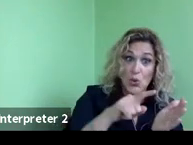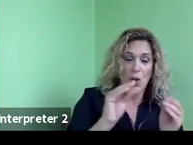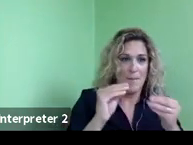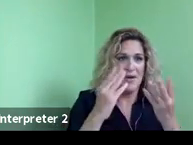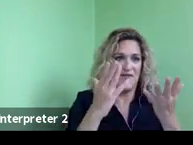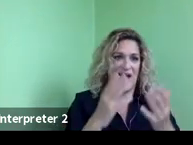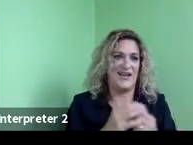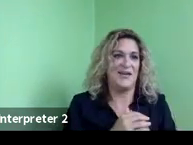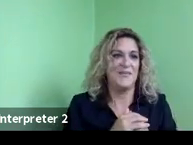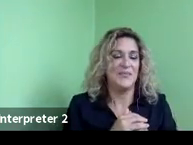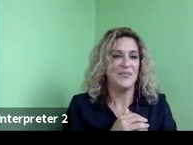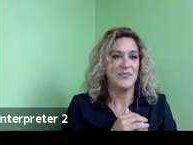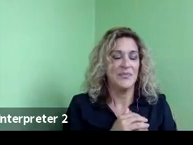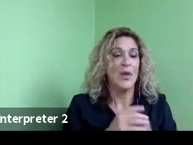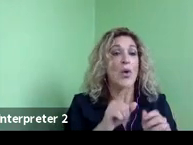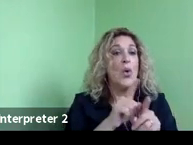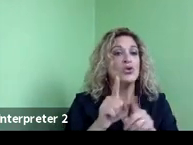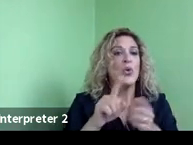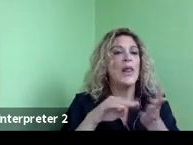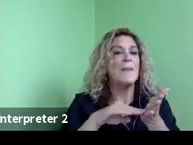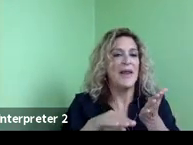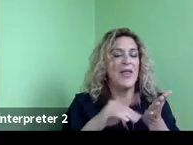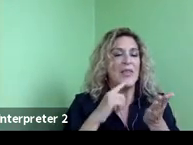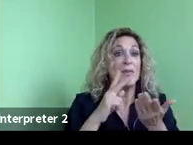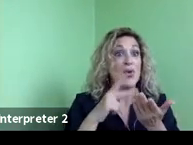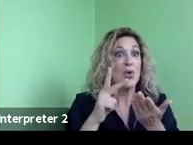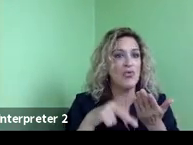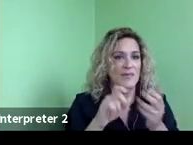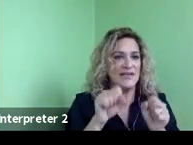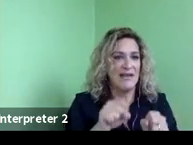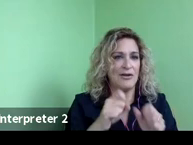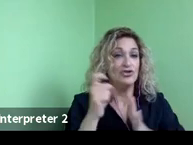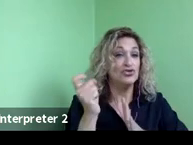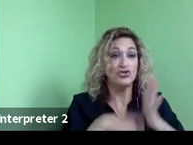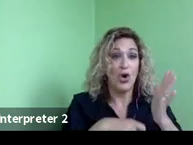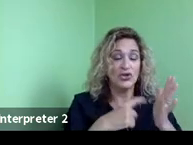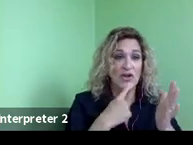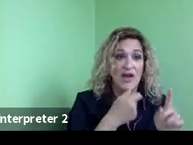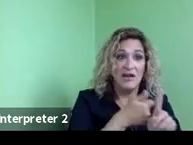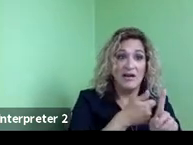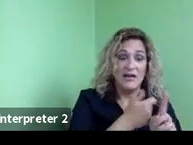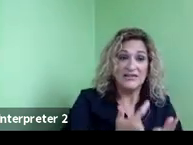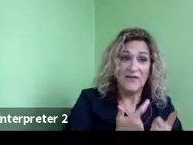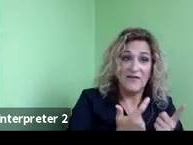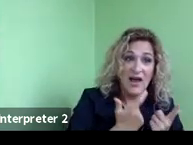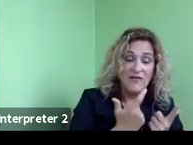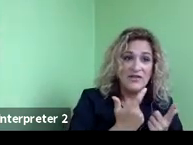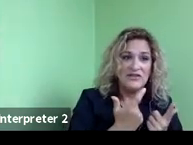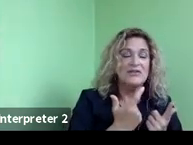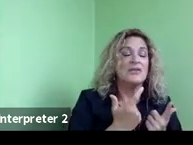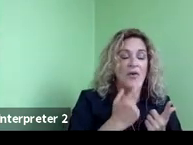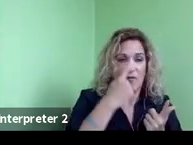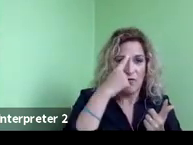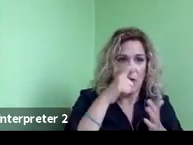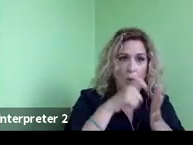Parenthetically, it also eliminated the requirement that programs could charge survivors a share of the cost of shelter, which had always been